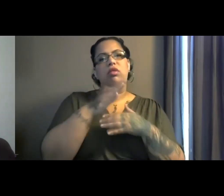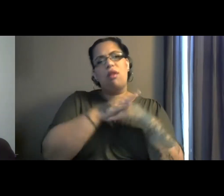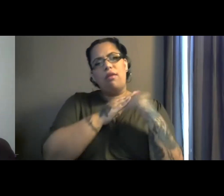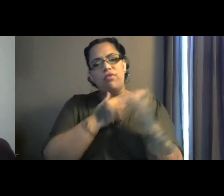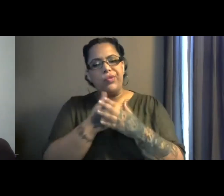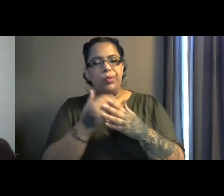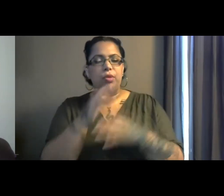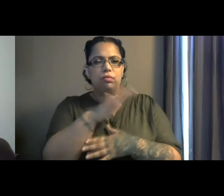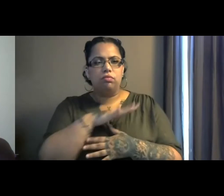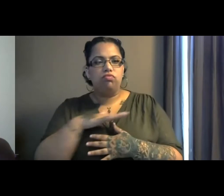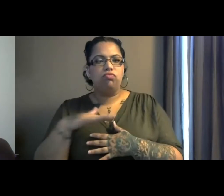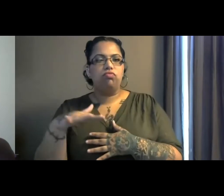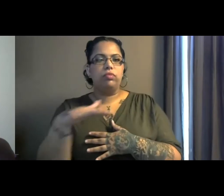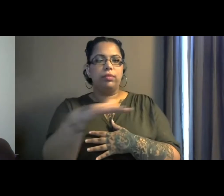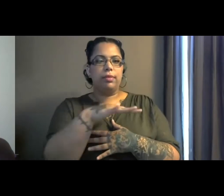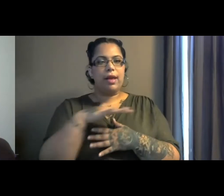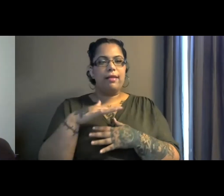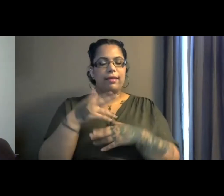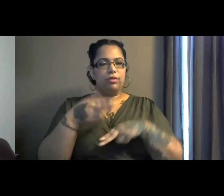in,